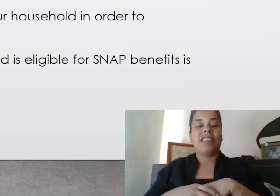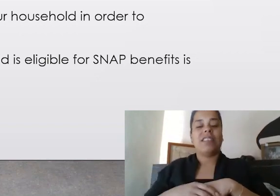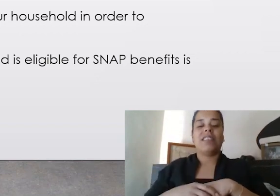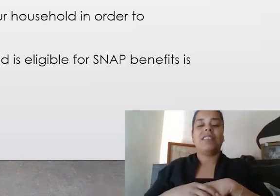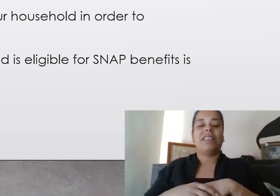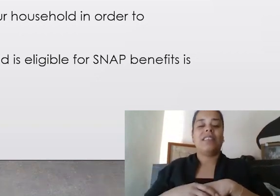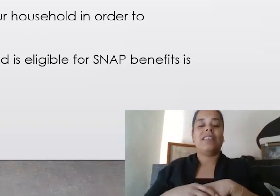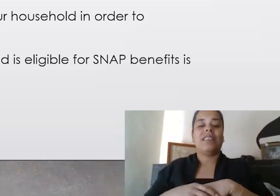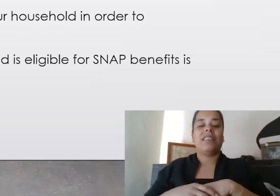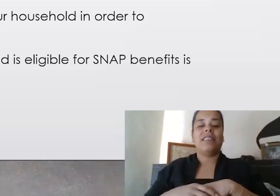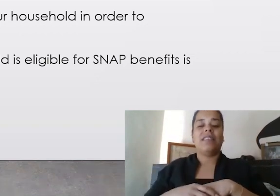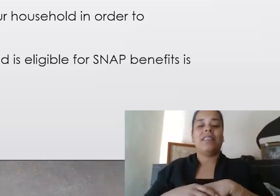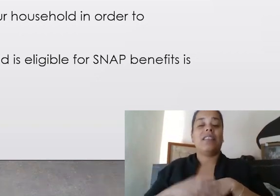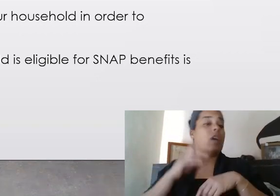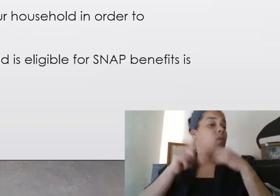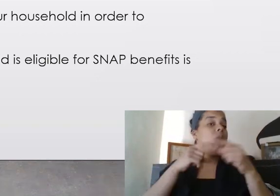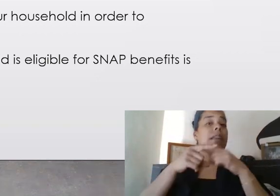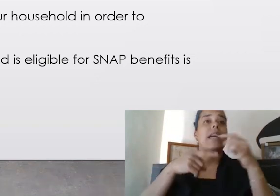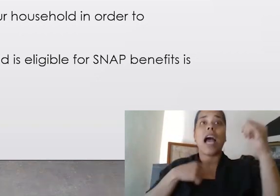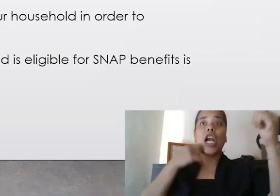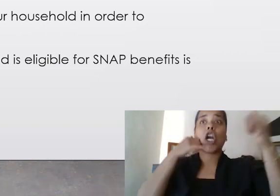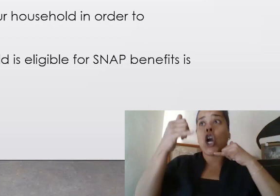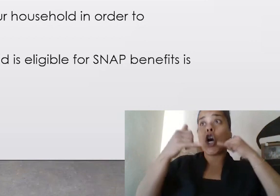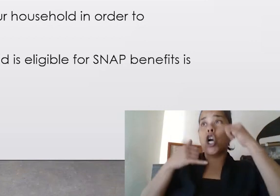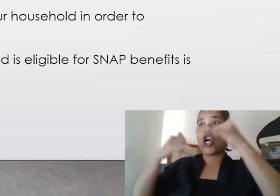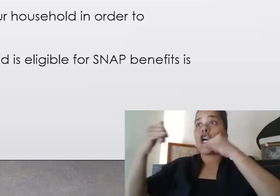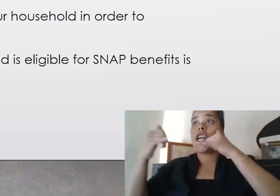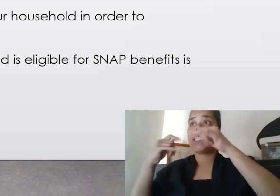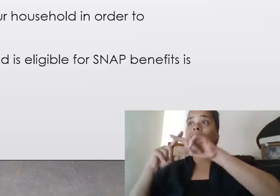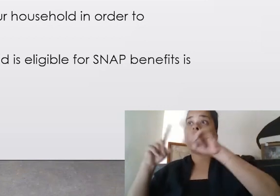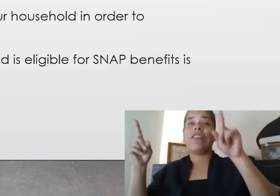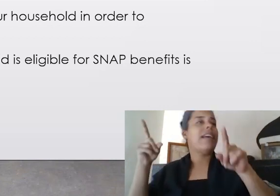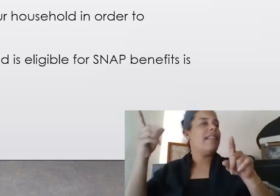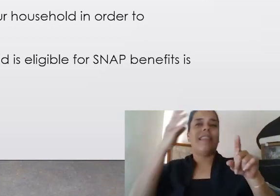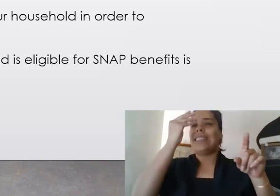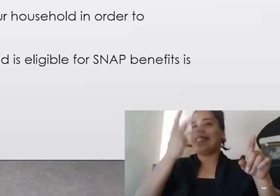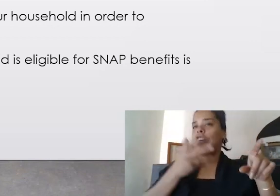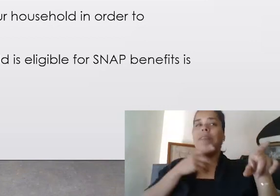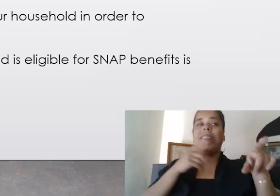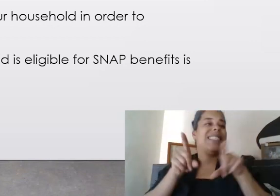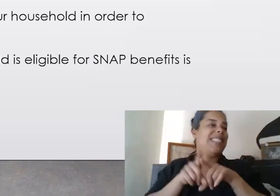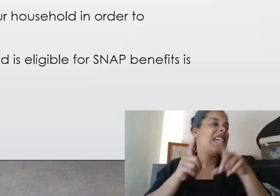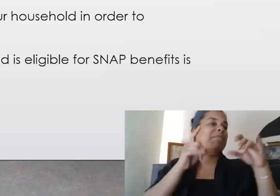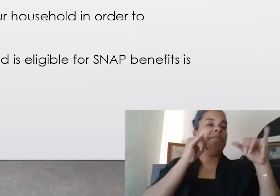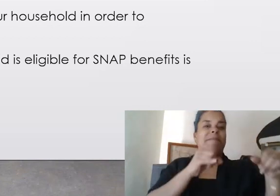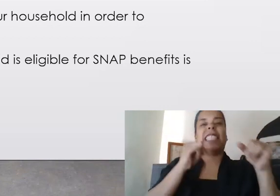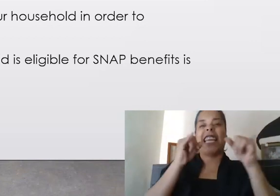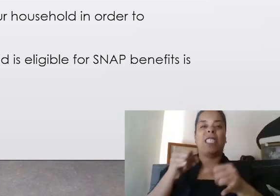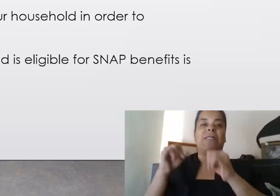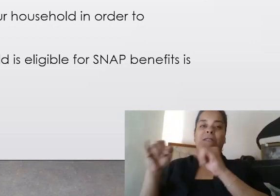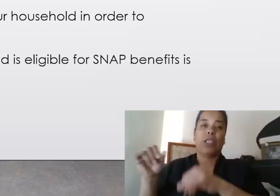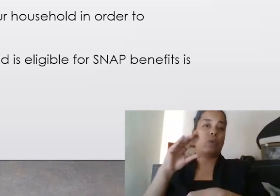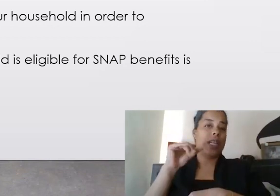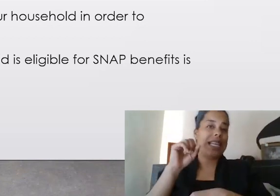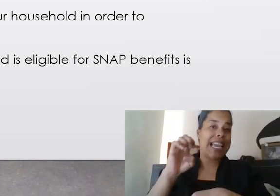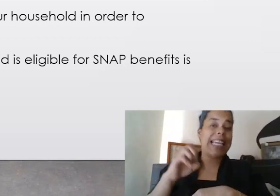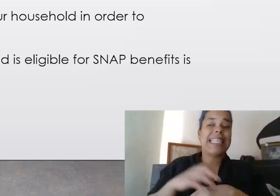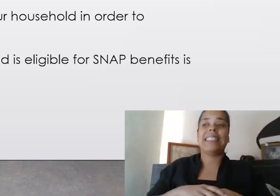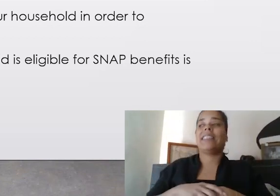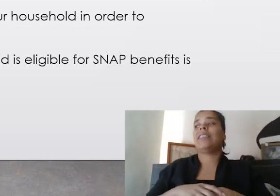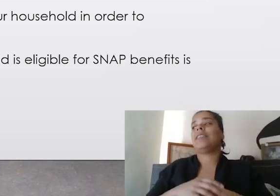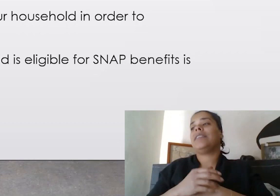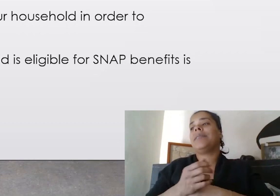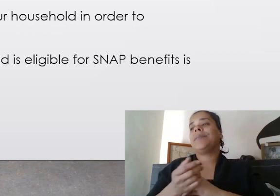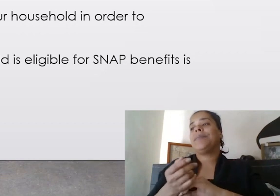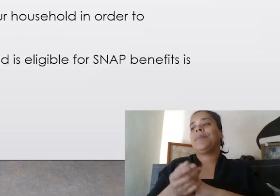places, they'll tell me, Ms. Britton, case by case basis, this is the foundational